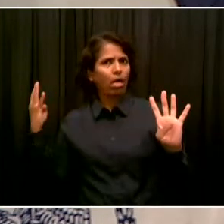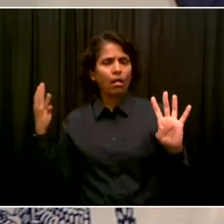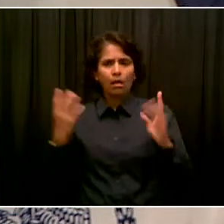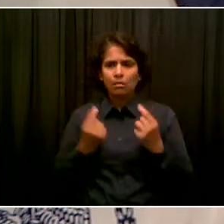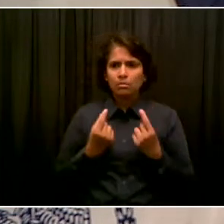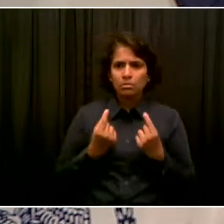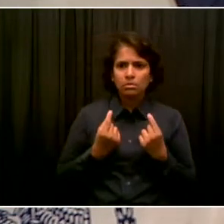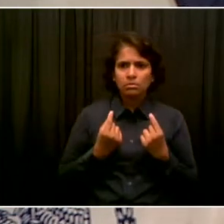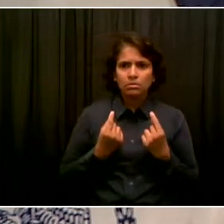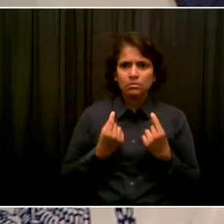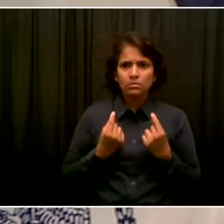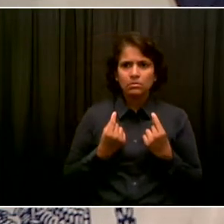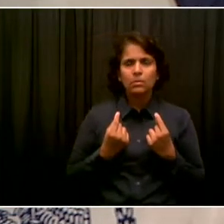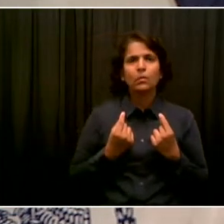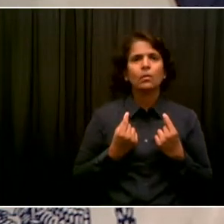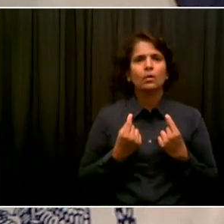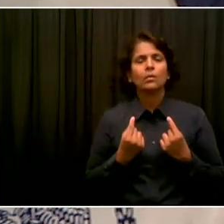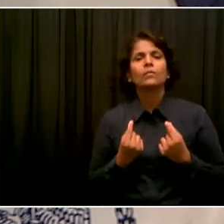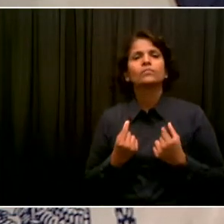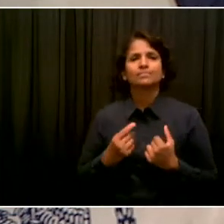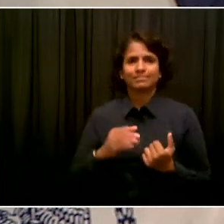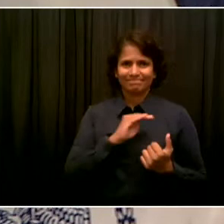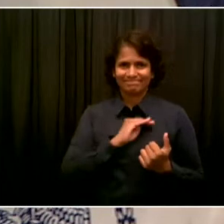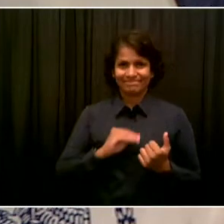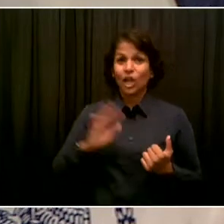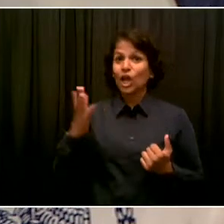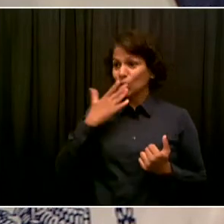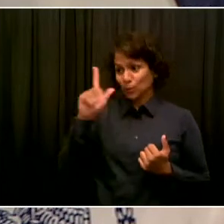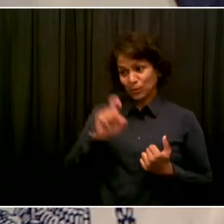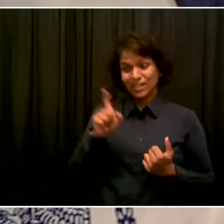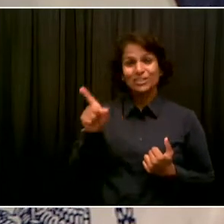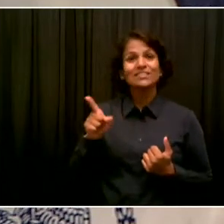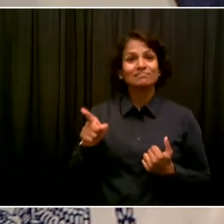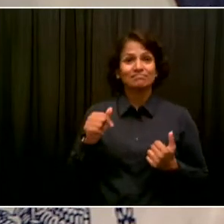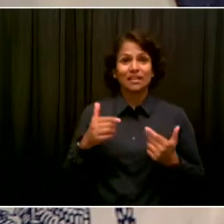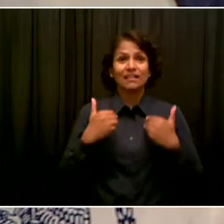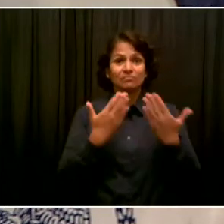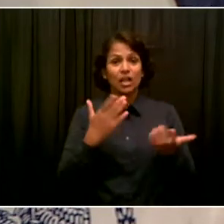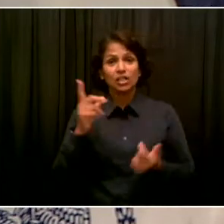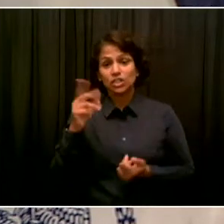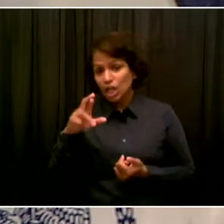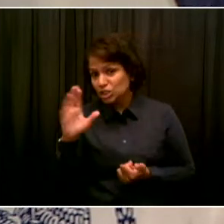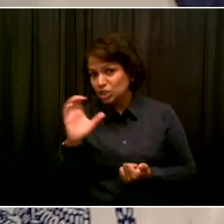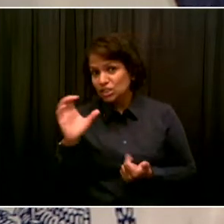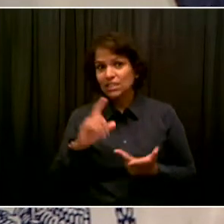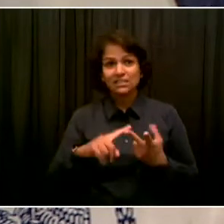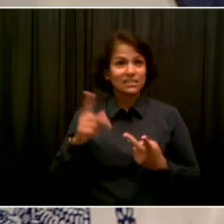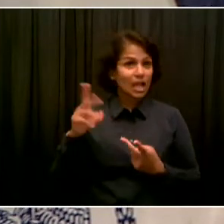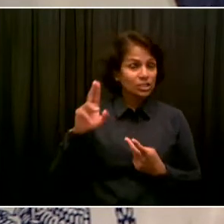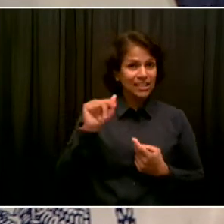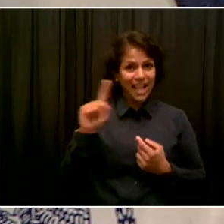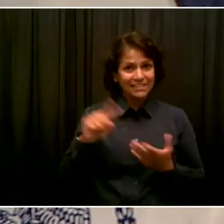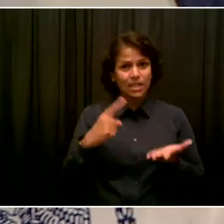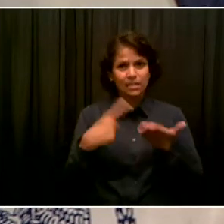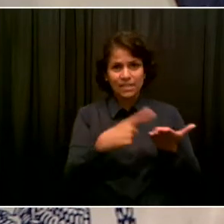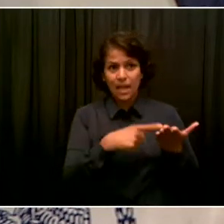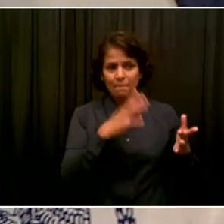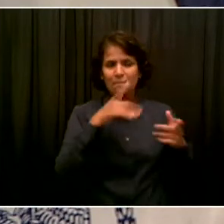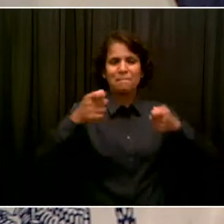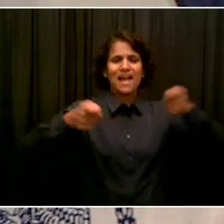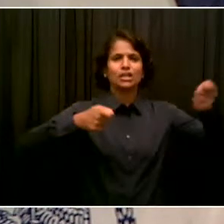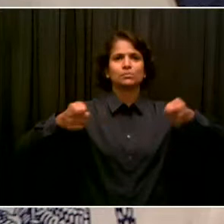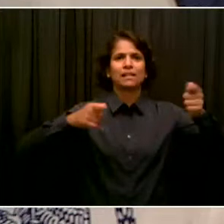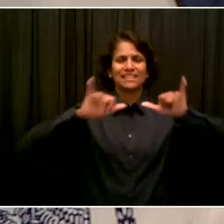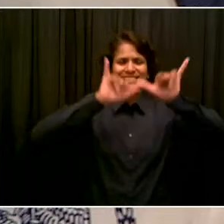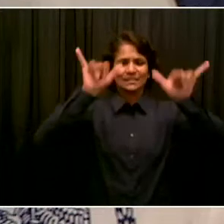turn to Dr. Choksi and Dr. Katz to talk about how they're going to manage the process. Remember, we have the